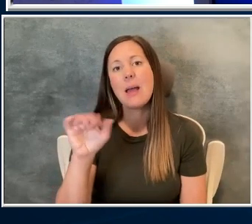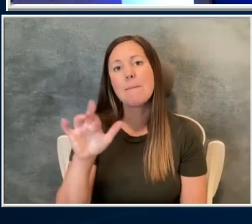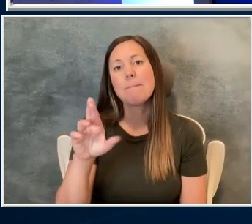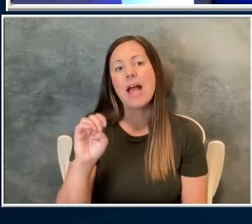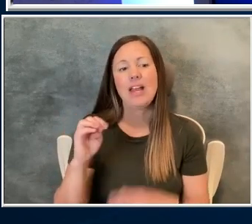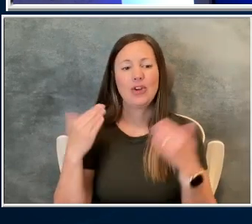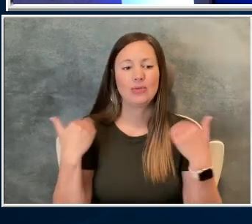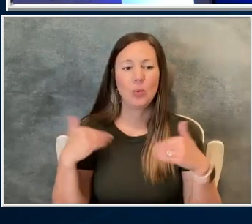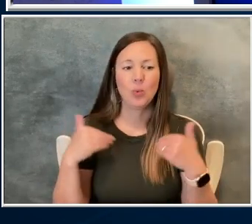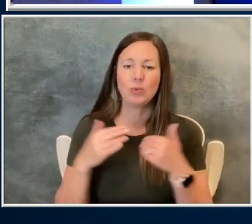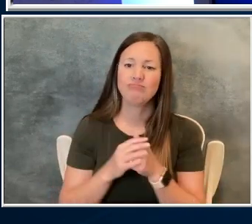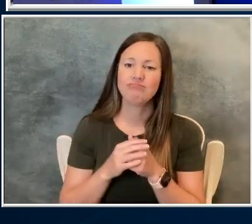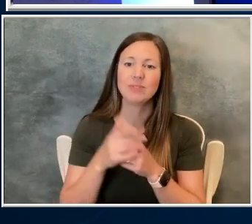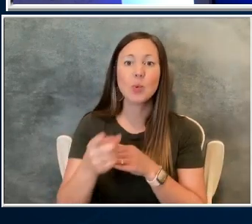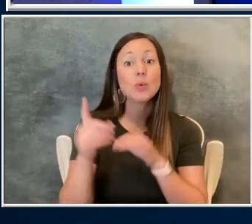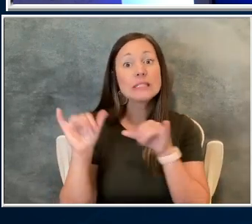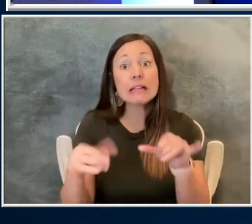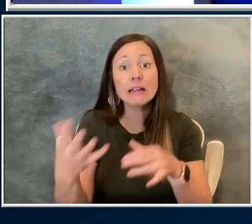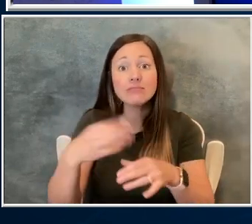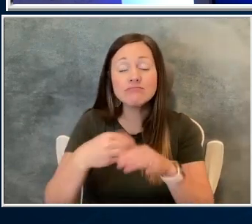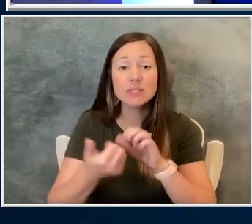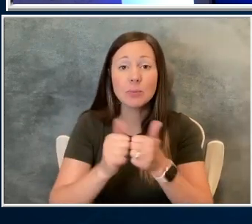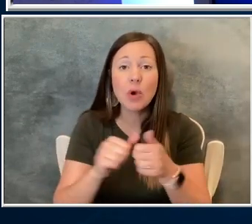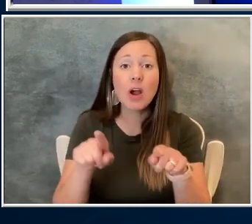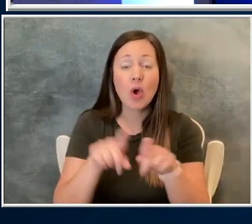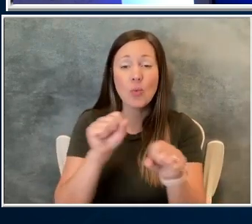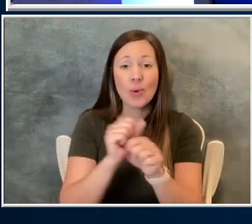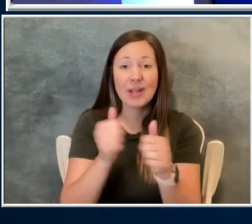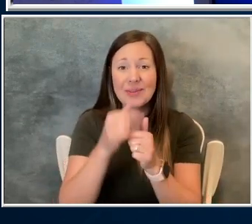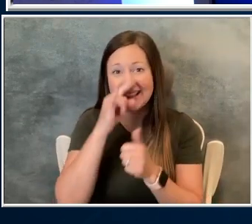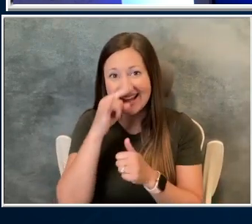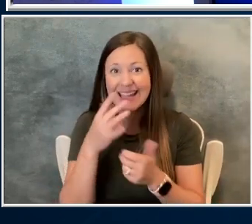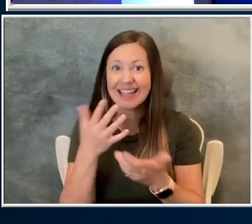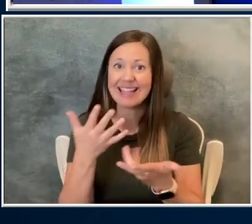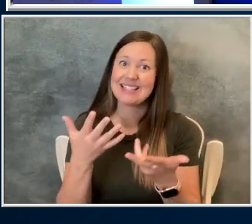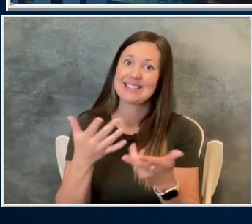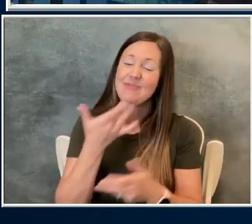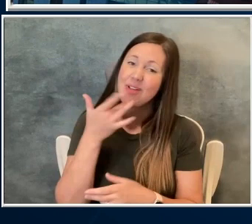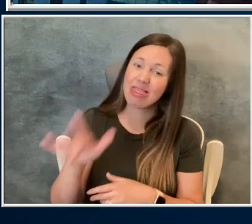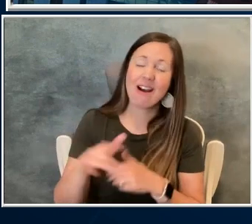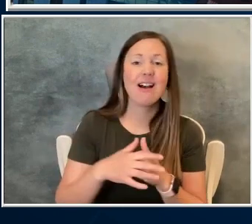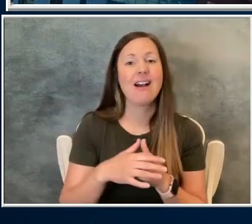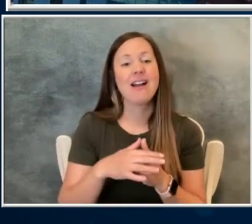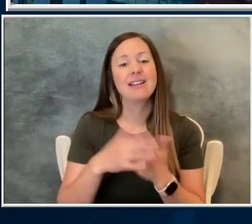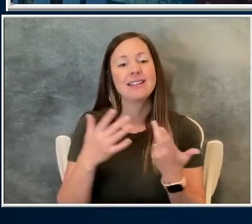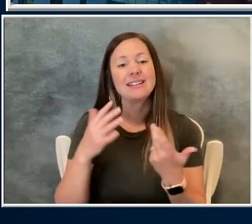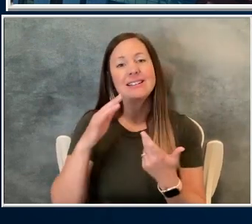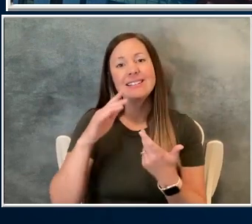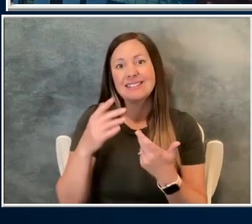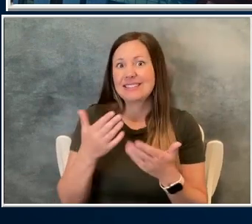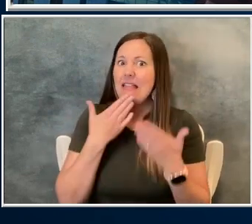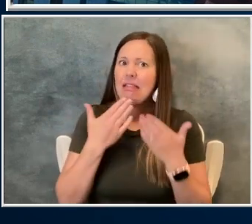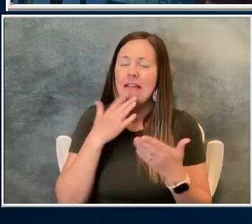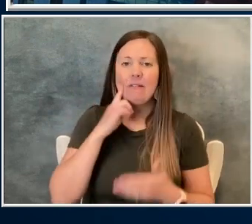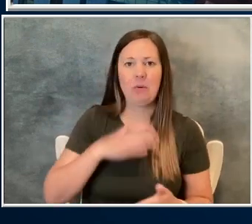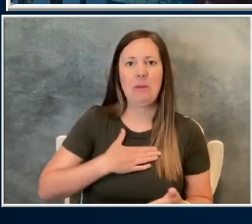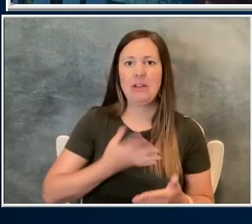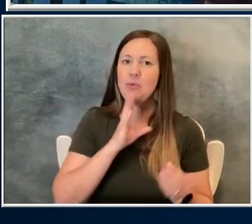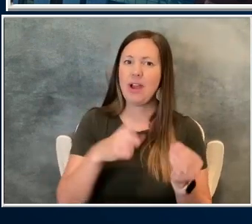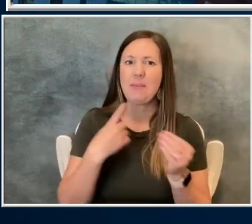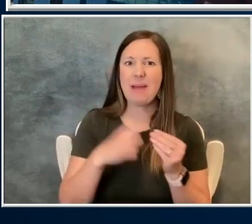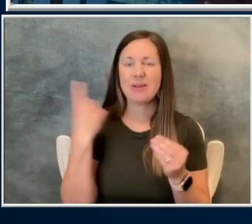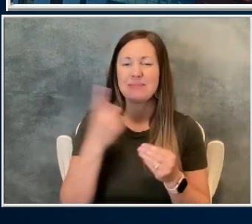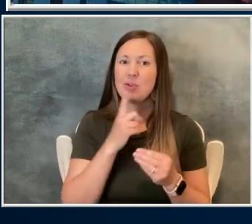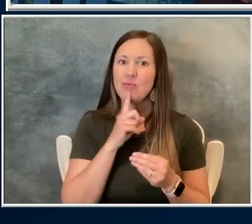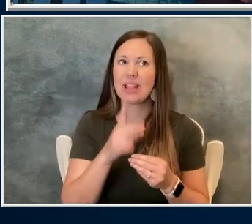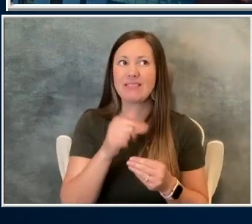stay in sports and also working with kids. Best wishes to you. Jeremy says, Matt, thanks for being willing to talk about something so personal. So again,